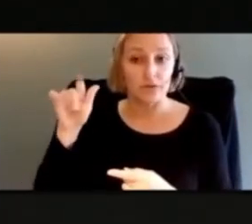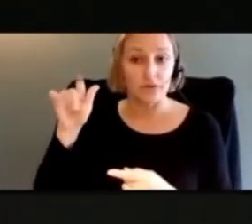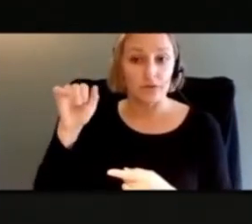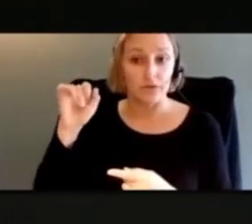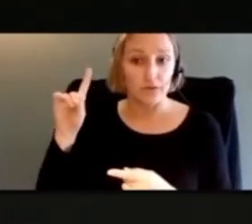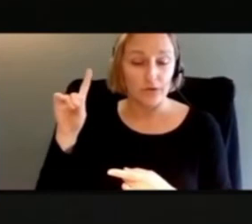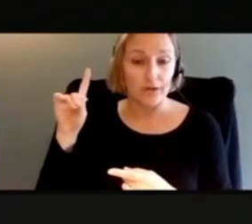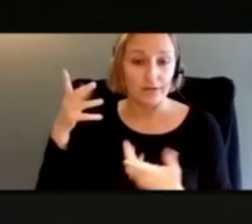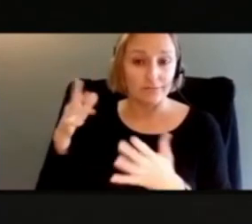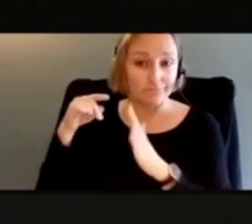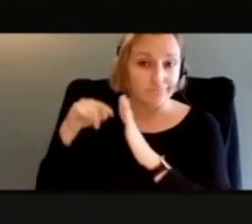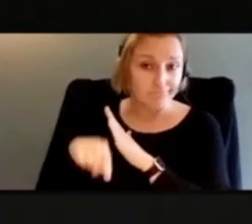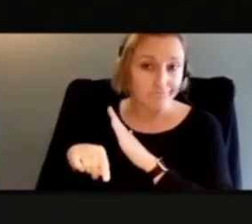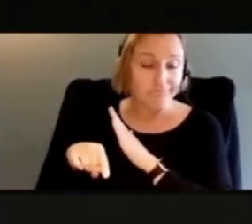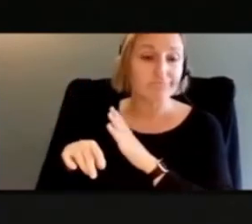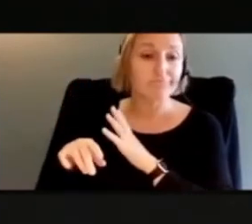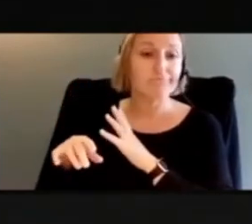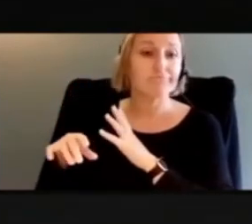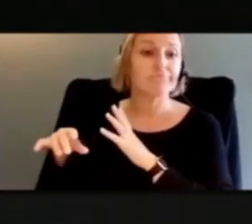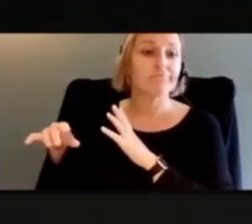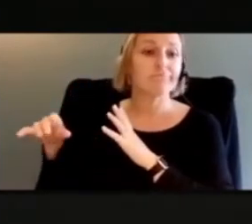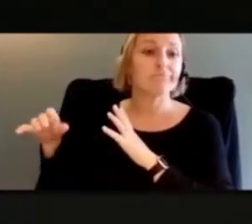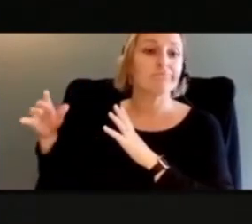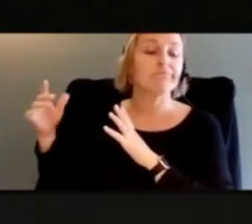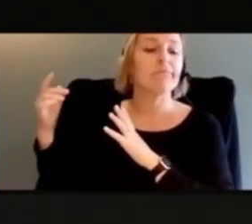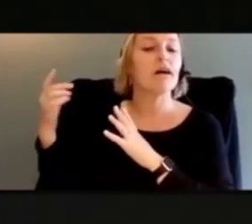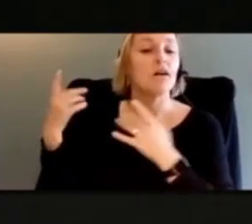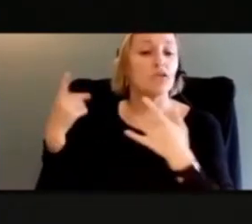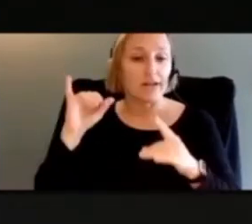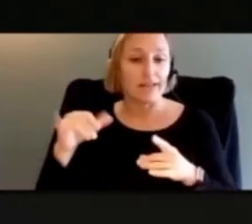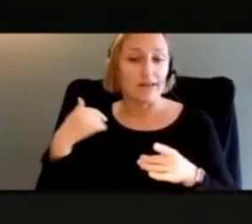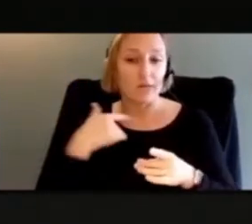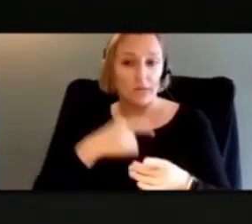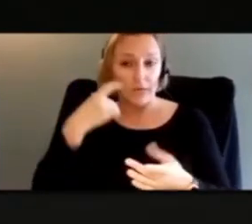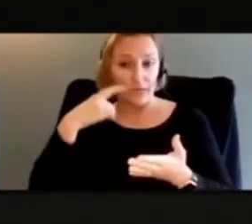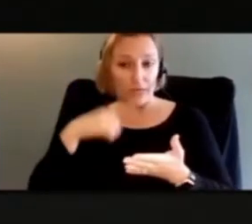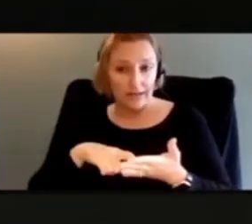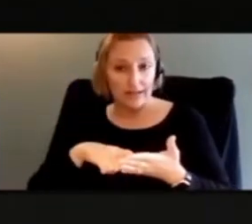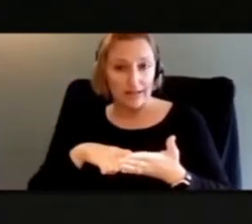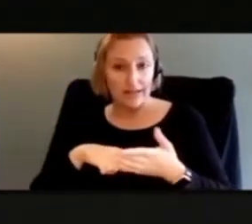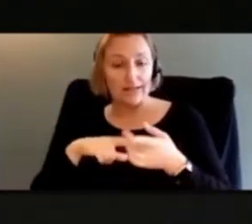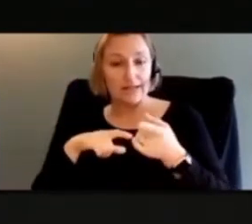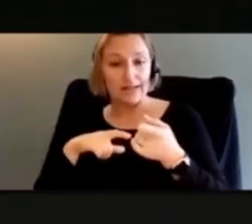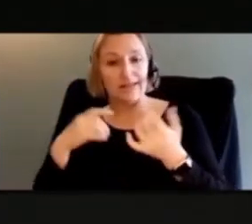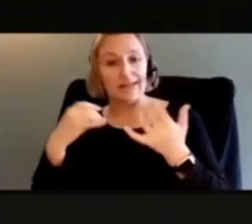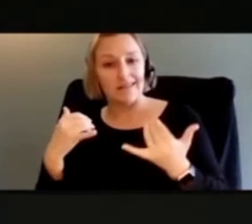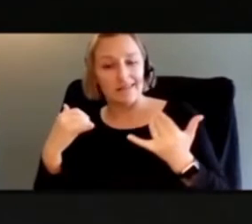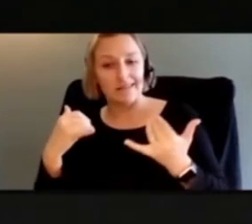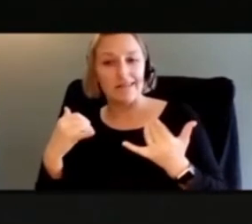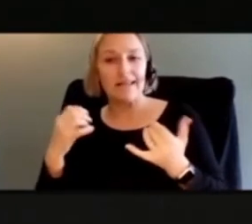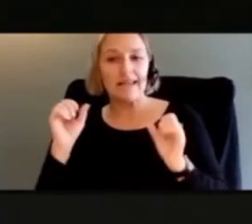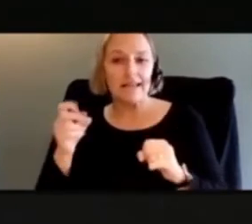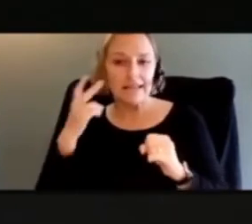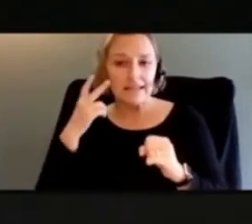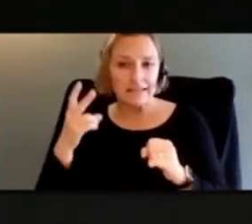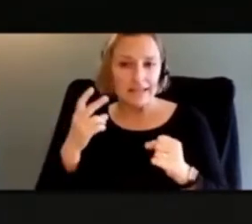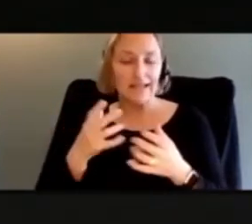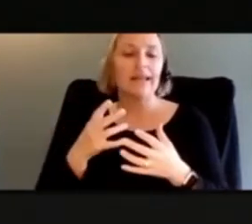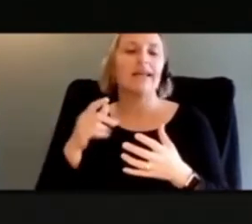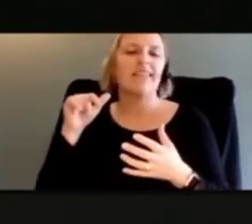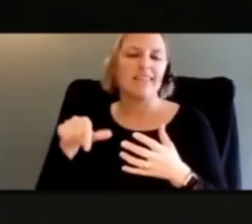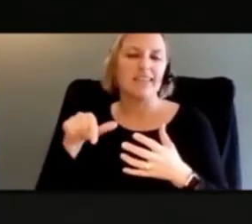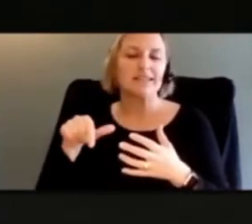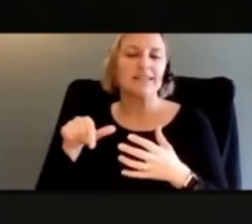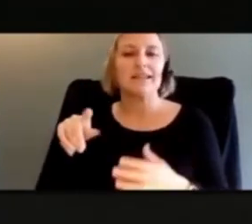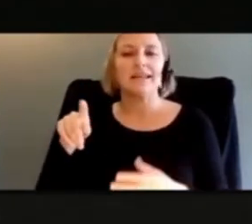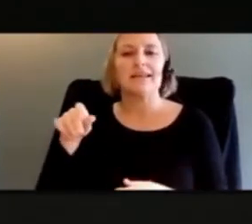this pandemic, we've also seen, recognizing this is also Asian American Pacific Islander Heritage Month,